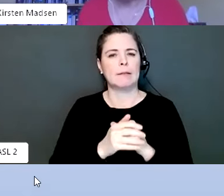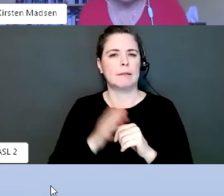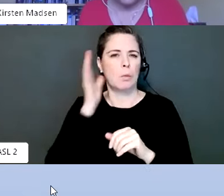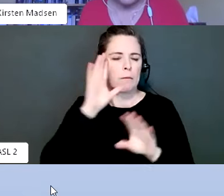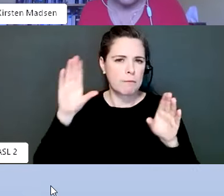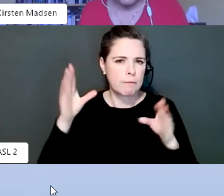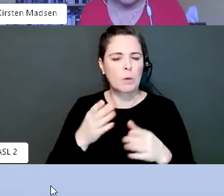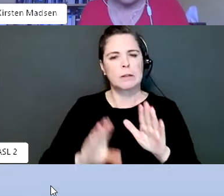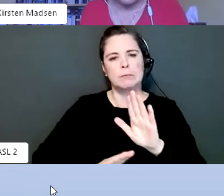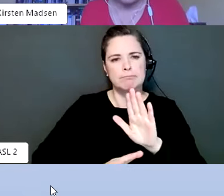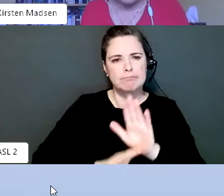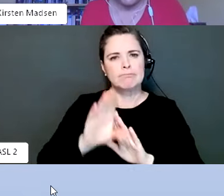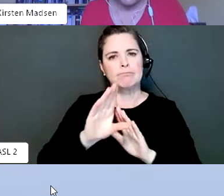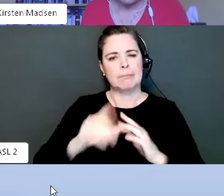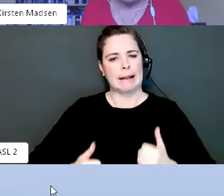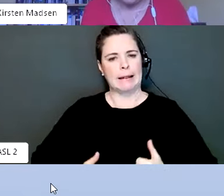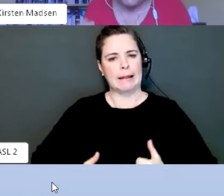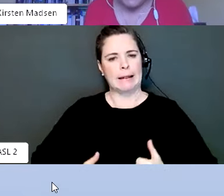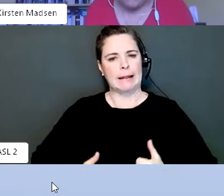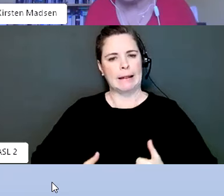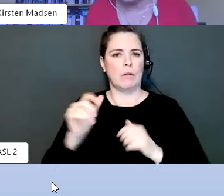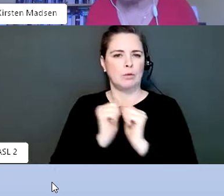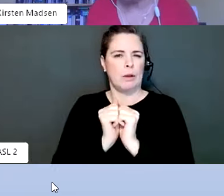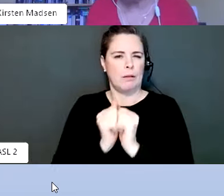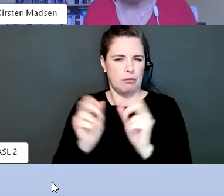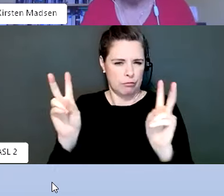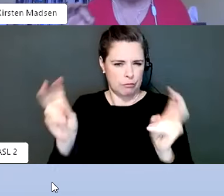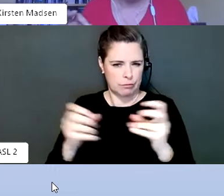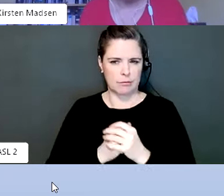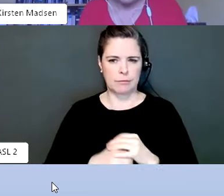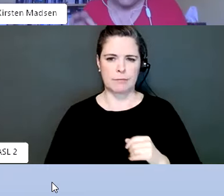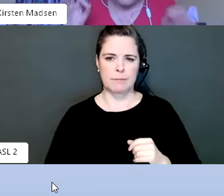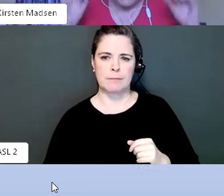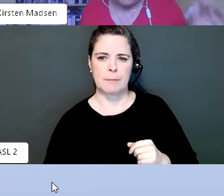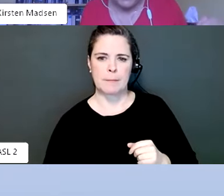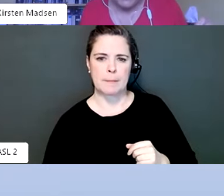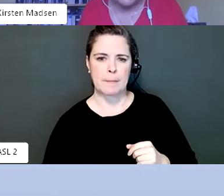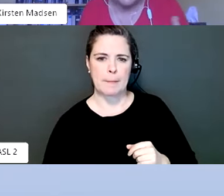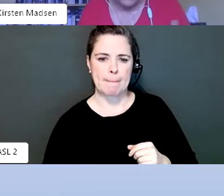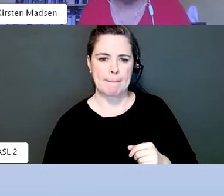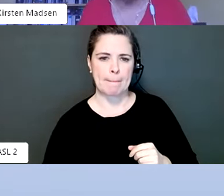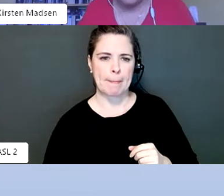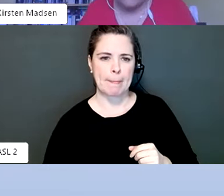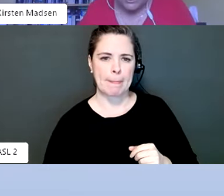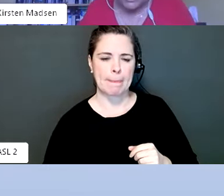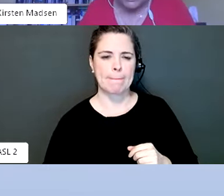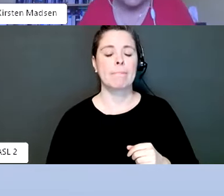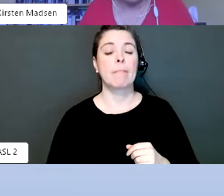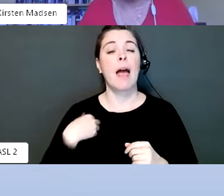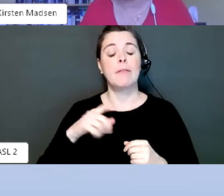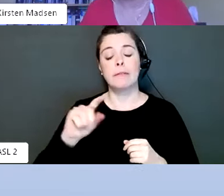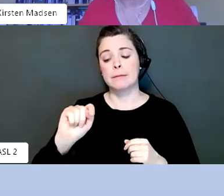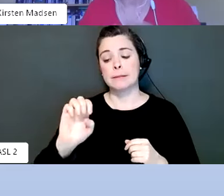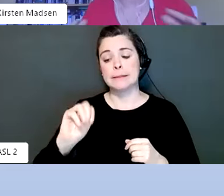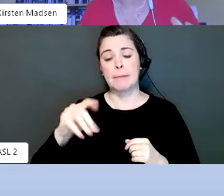There's also, as you can see in the next slide, there's templates. So there are templates on comfort